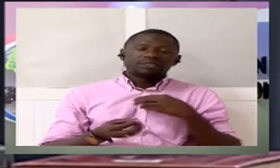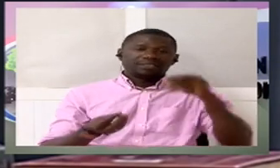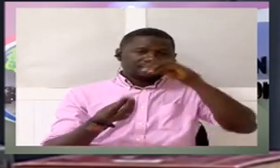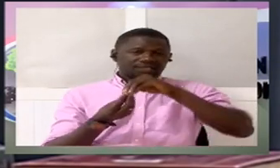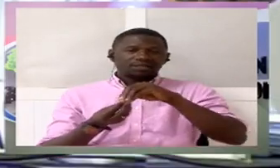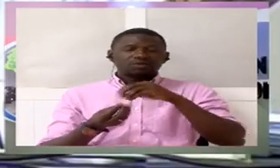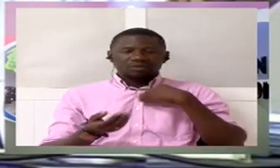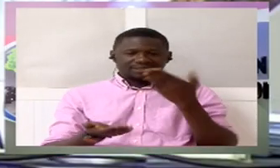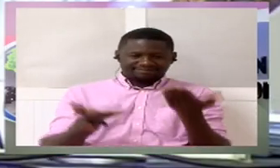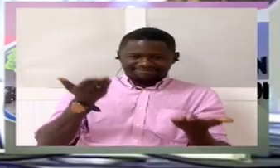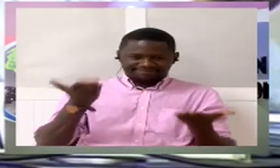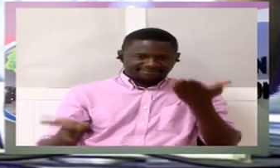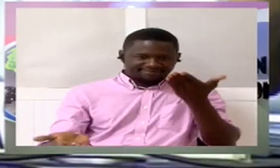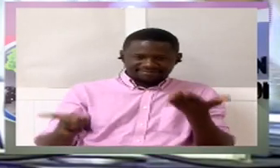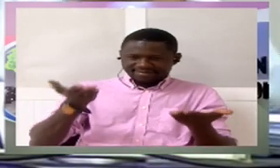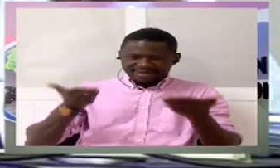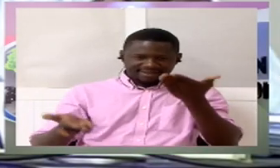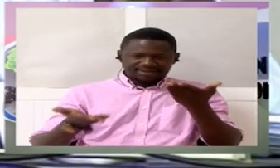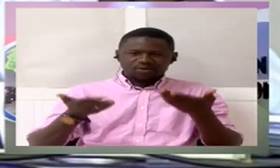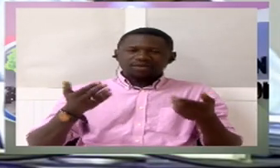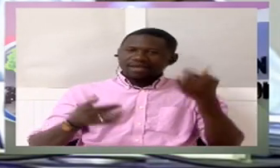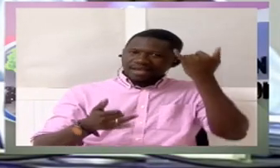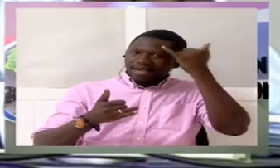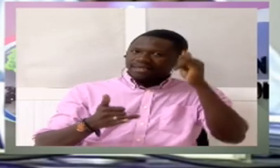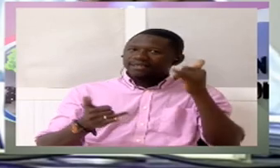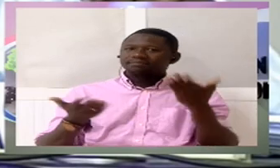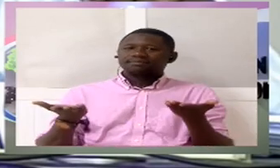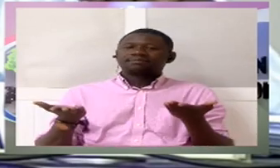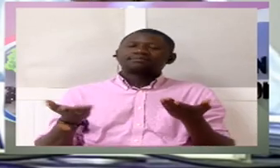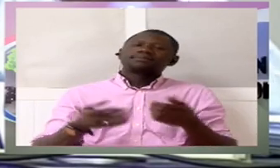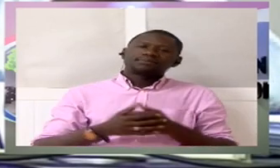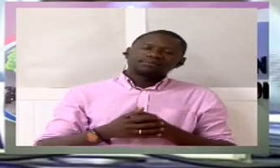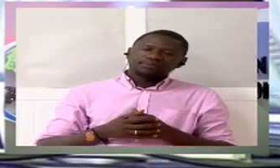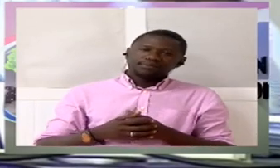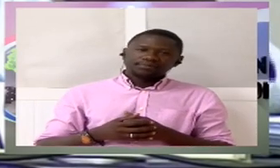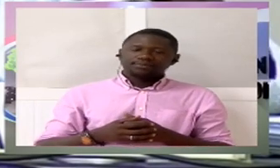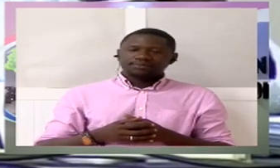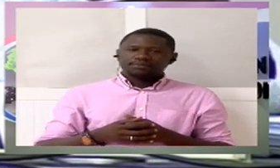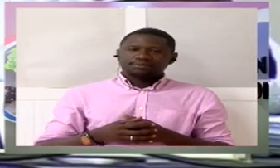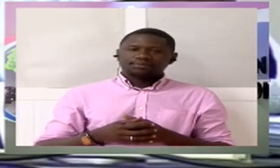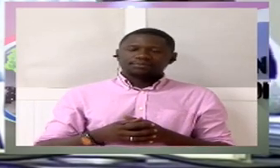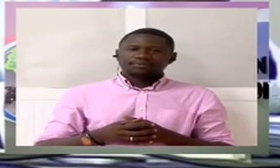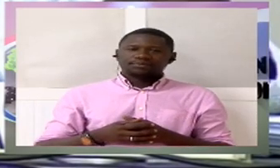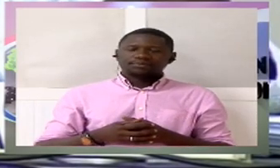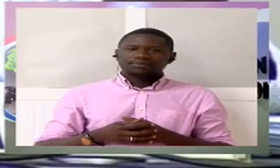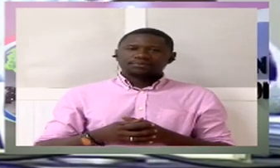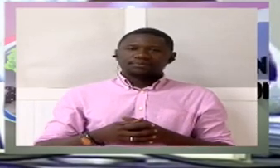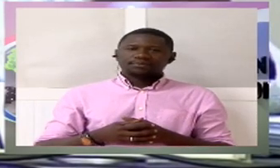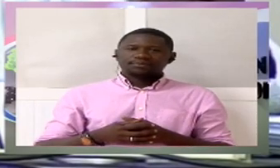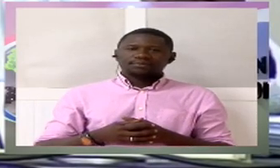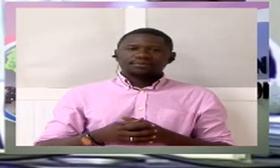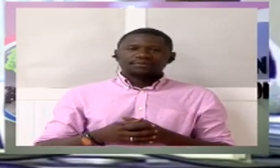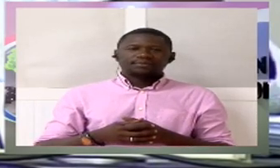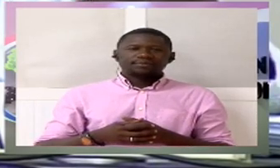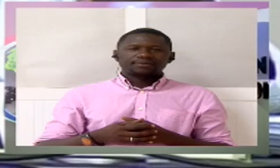get a balanced picture. Nga katadrong kulu tembeta nyameng niya pesa, nga wojube abelari nyameng utumo.